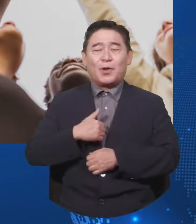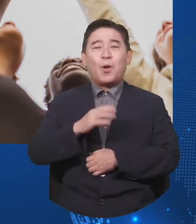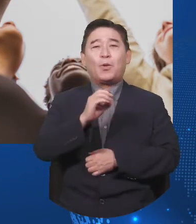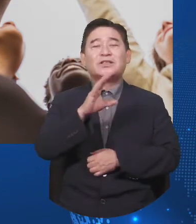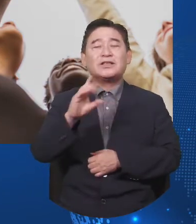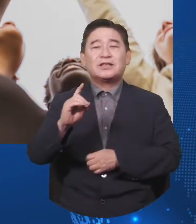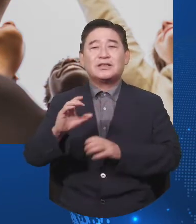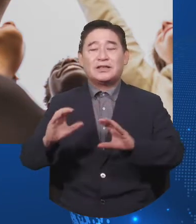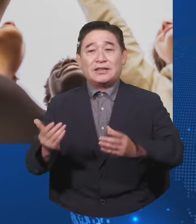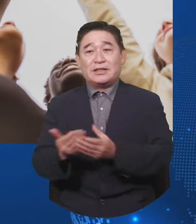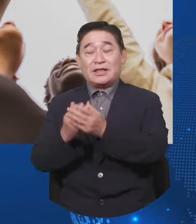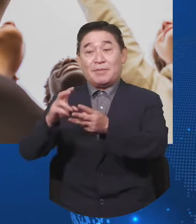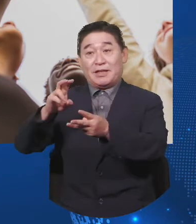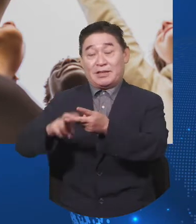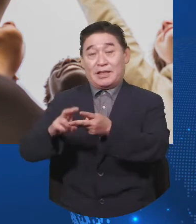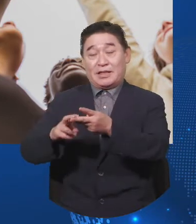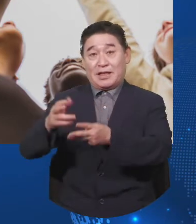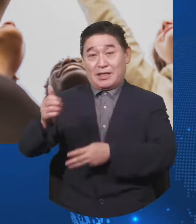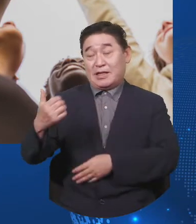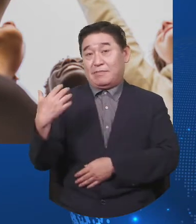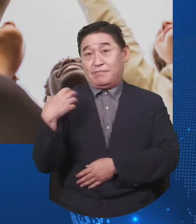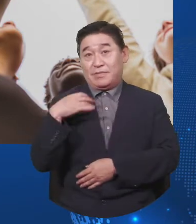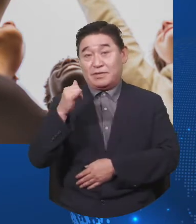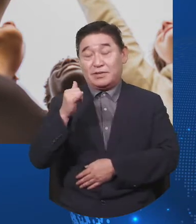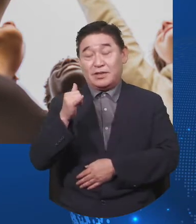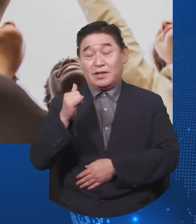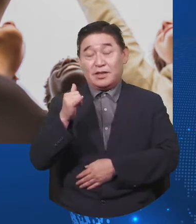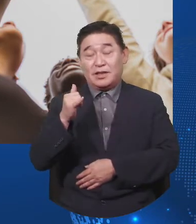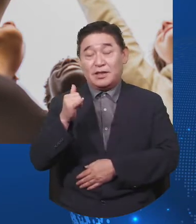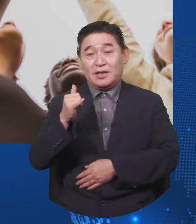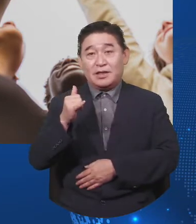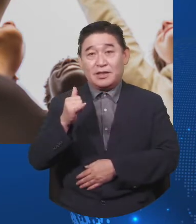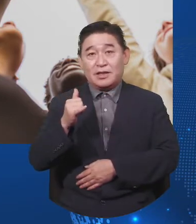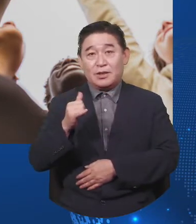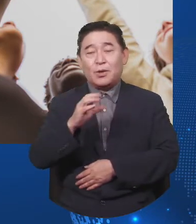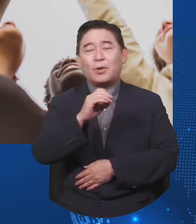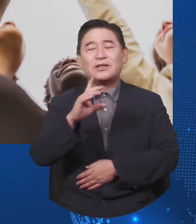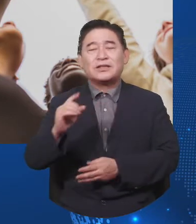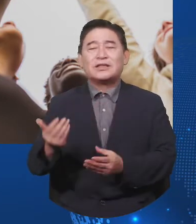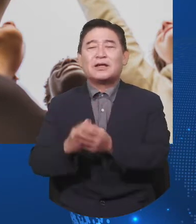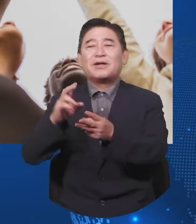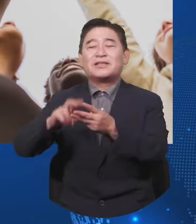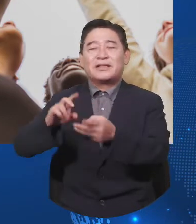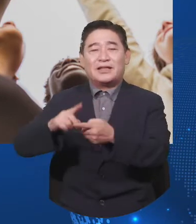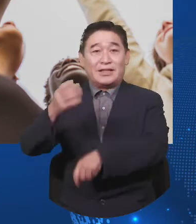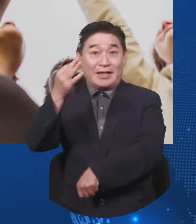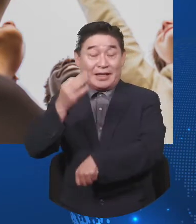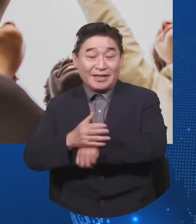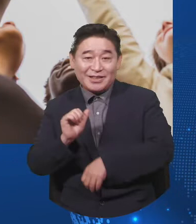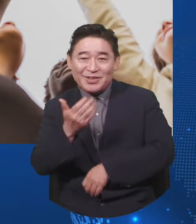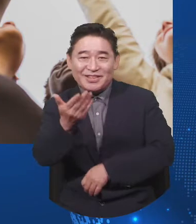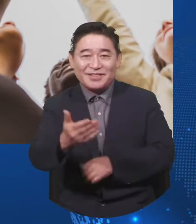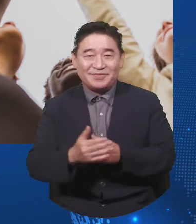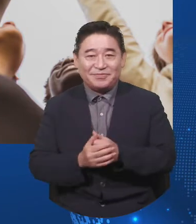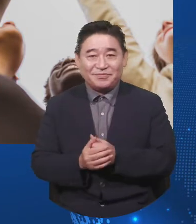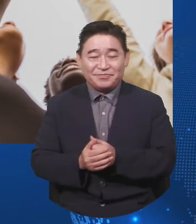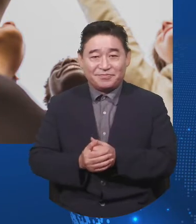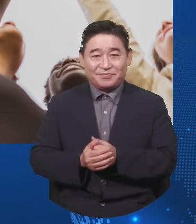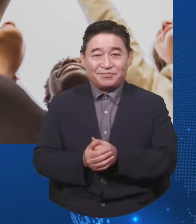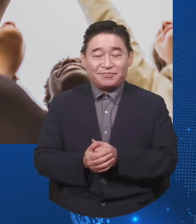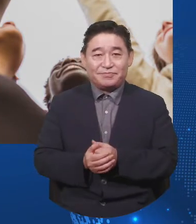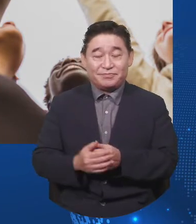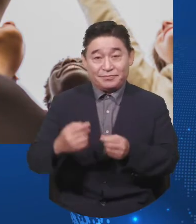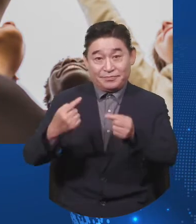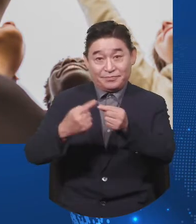in my presentation. But what I think is both from the first session and now in